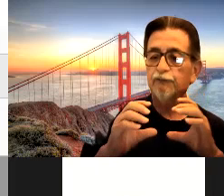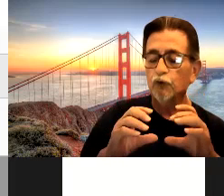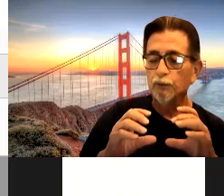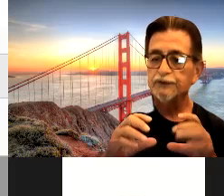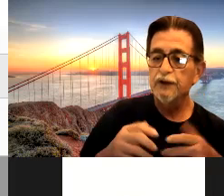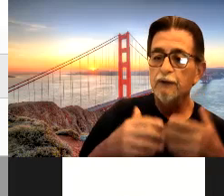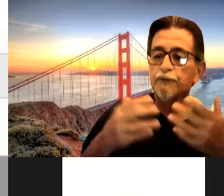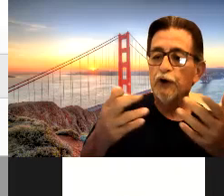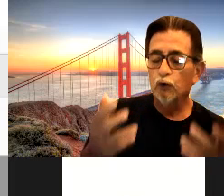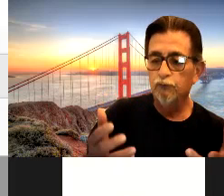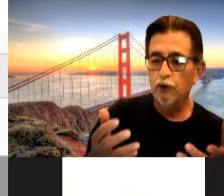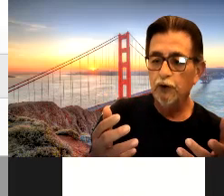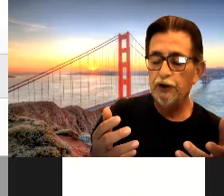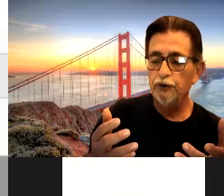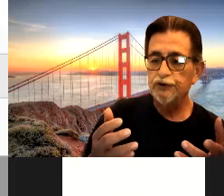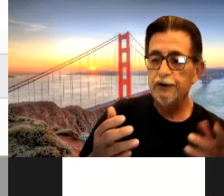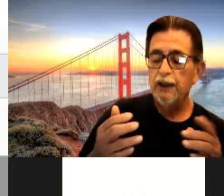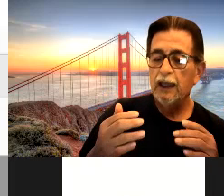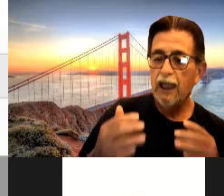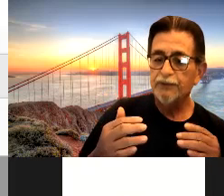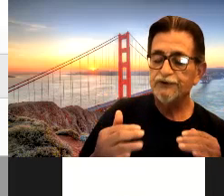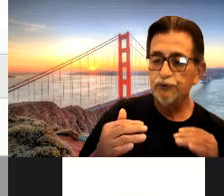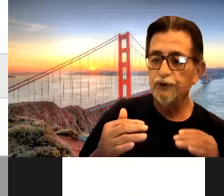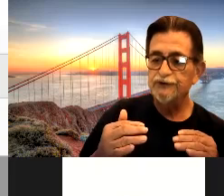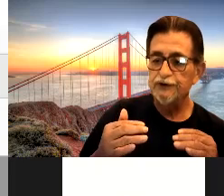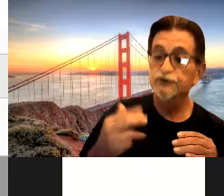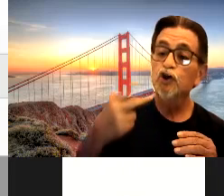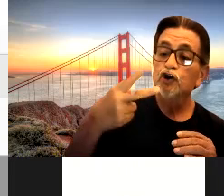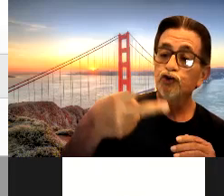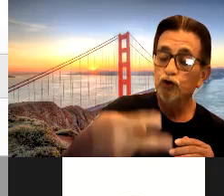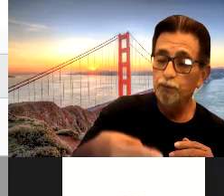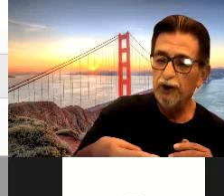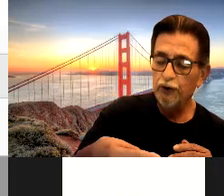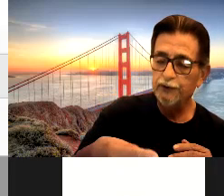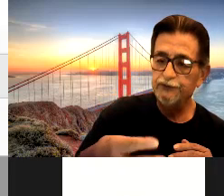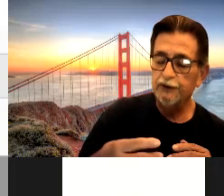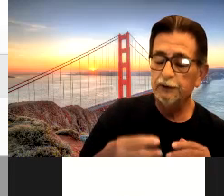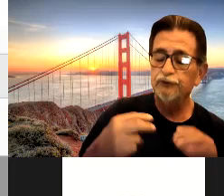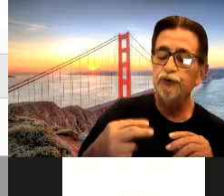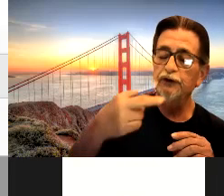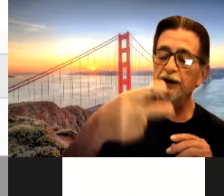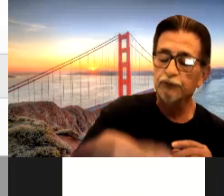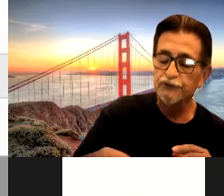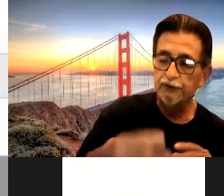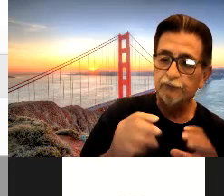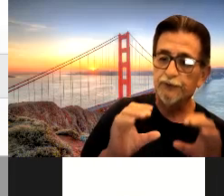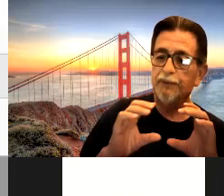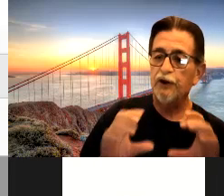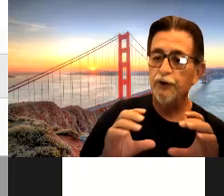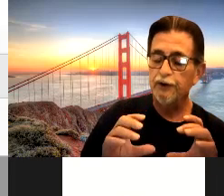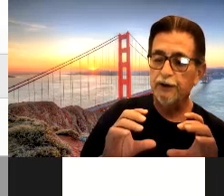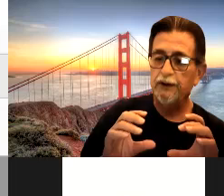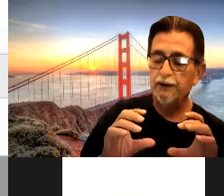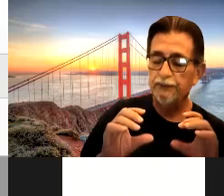the F orbits, their overall energy happens to exist 2 levels in from